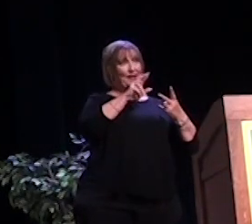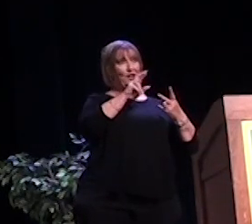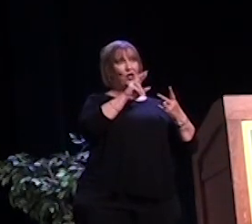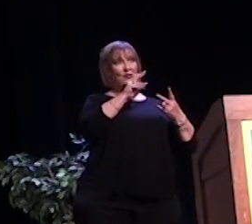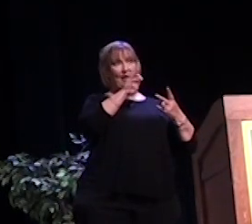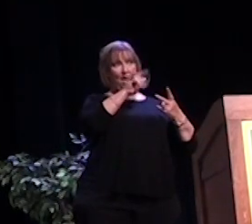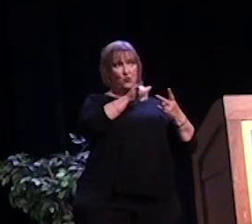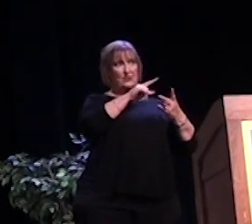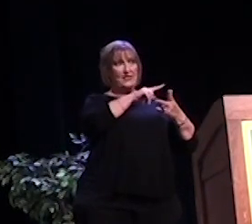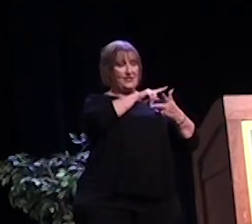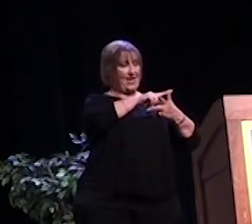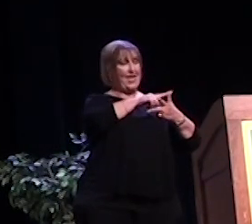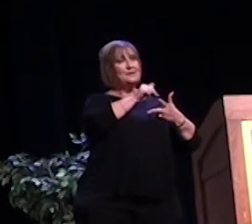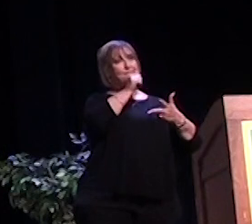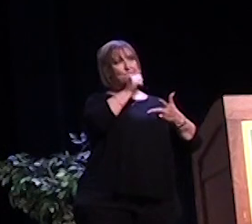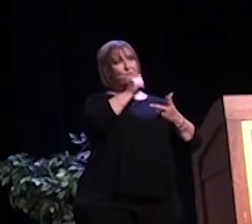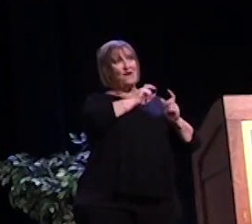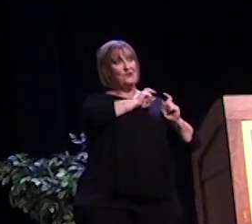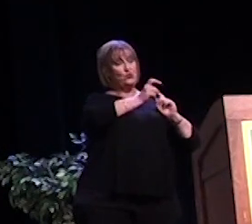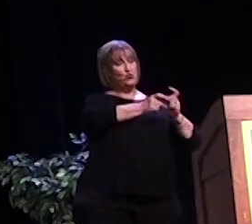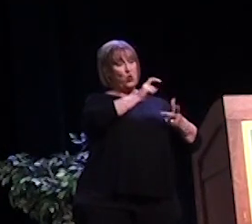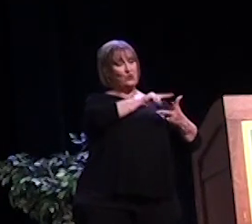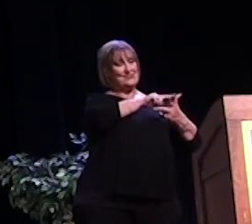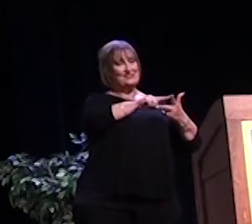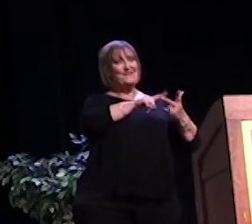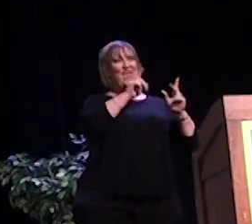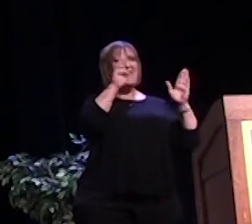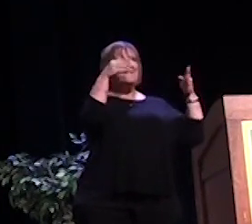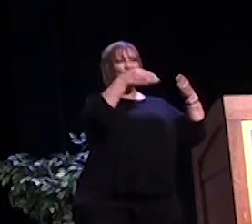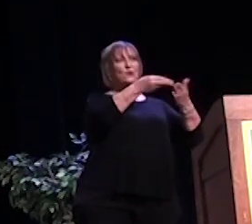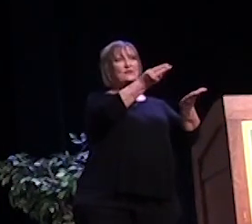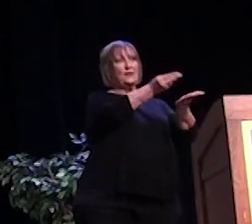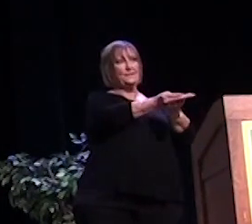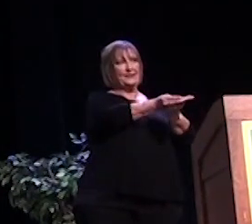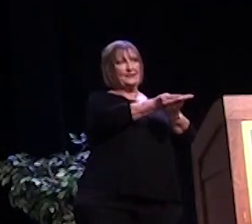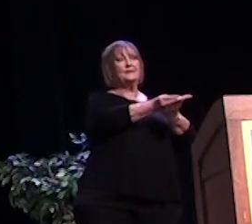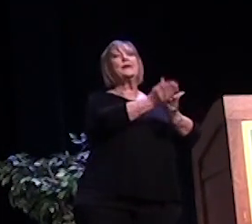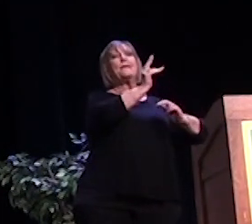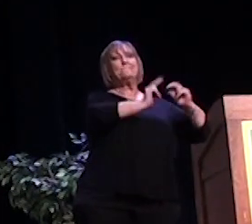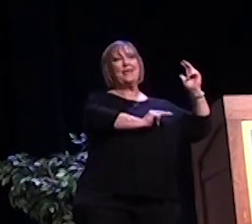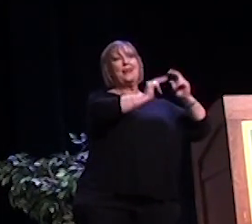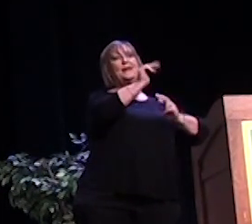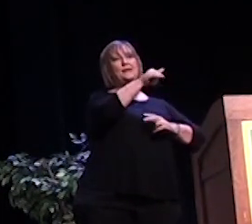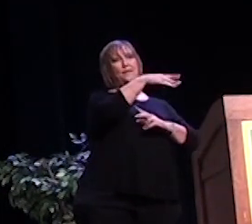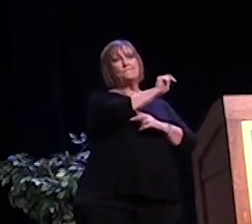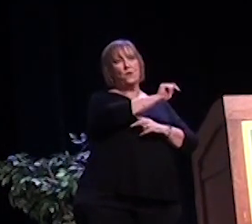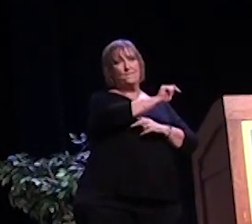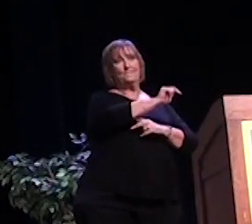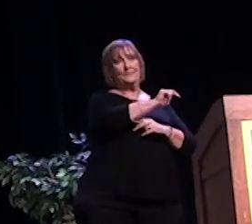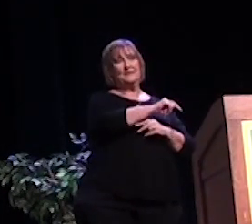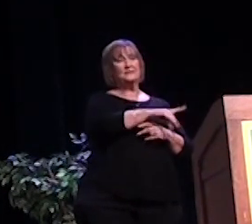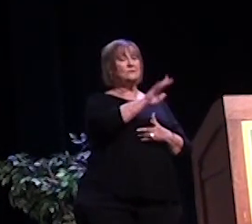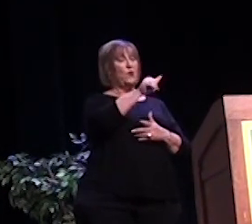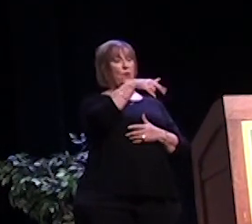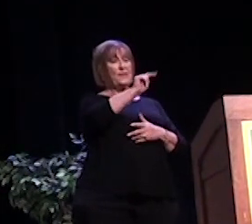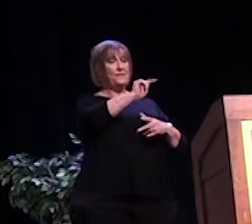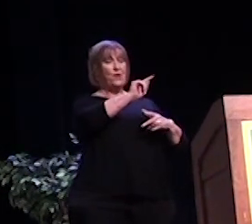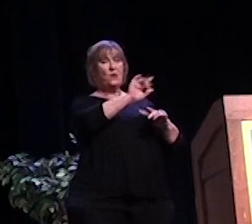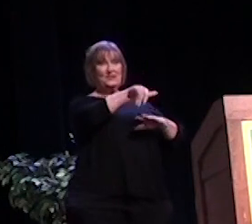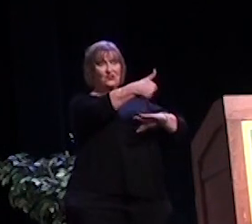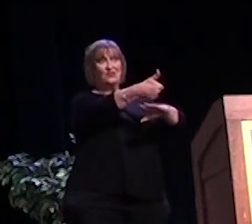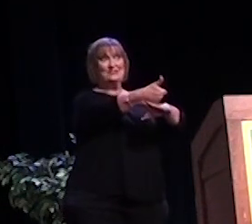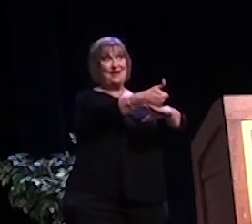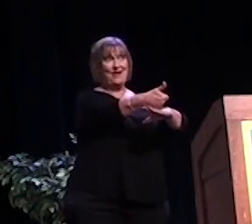philanthropy. But they are focused on capital, right? They are going to build the units. Eventually, once those units are